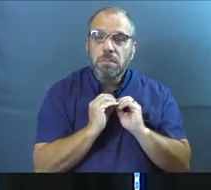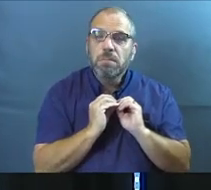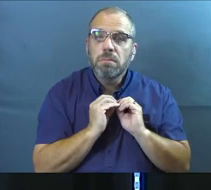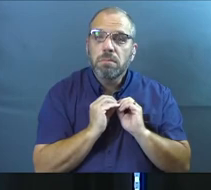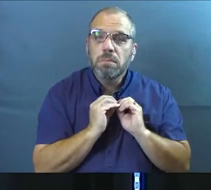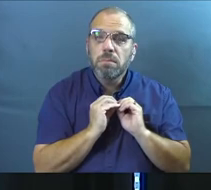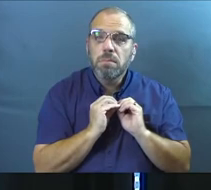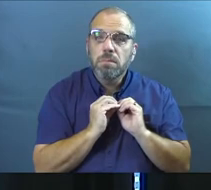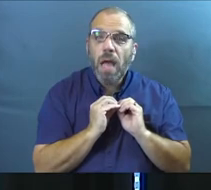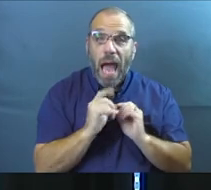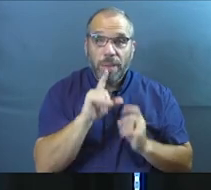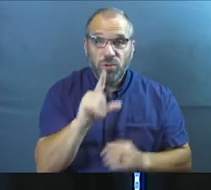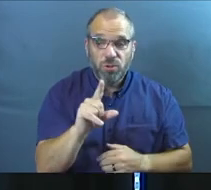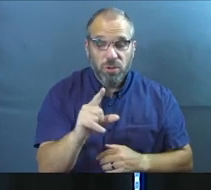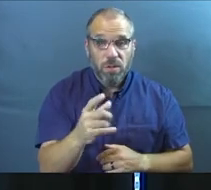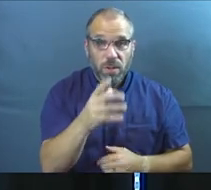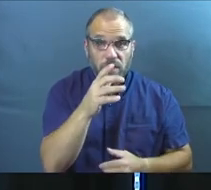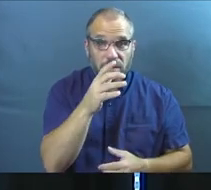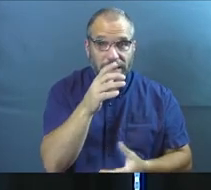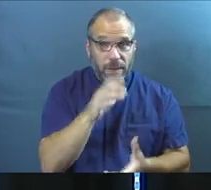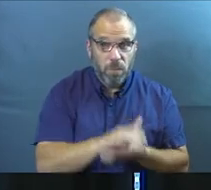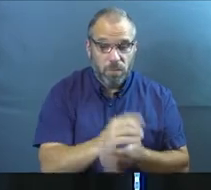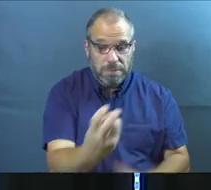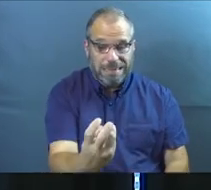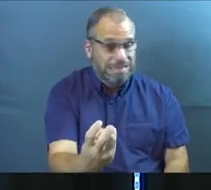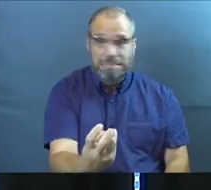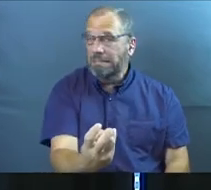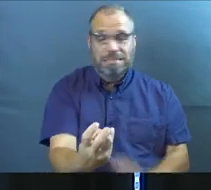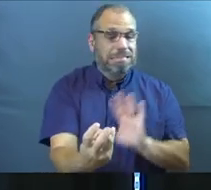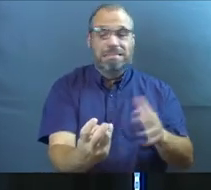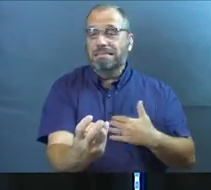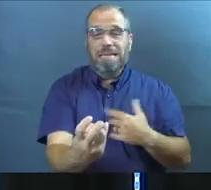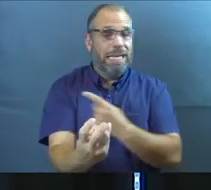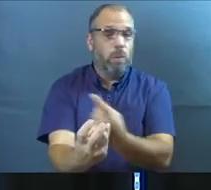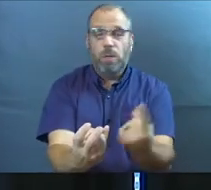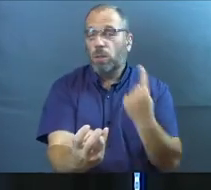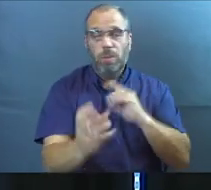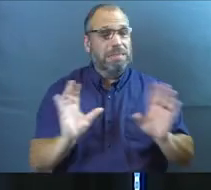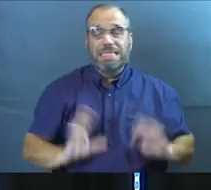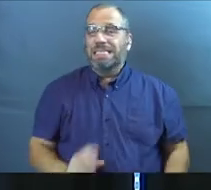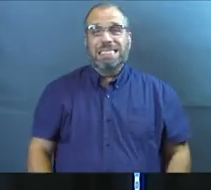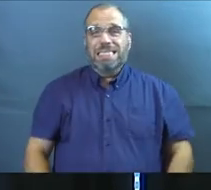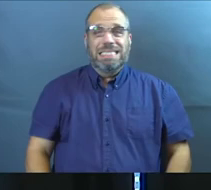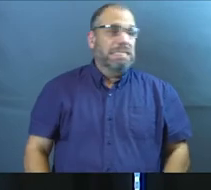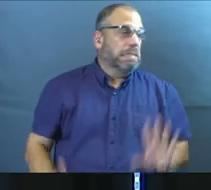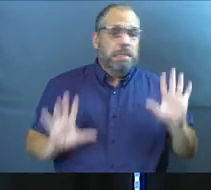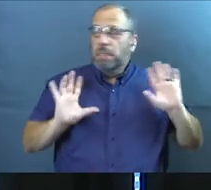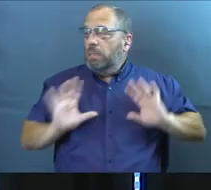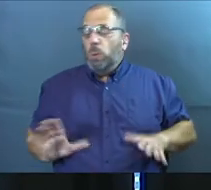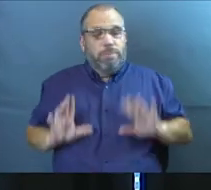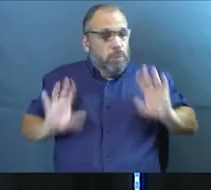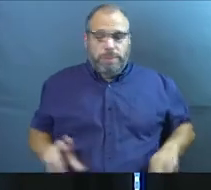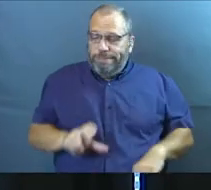How much did she not want to do that? She didn't want to do that. Oh.